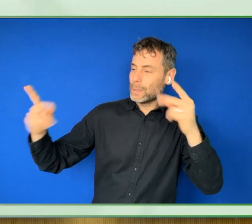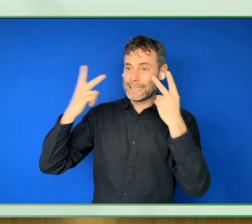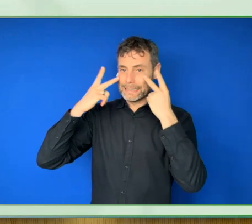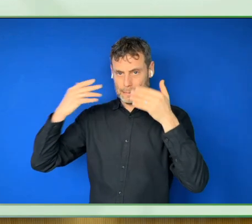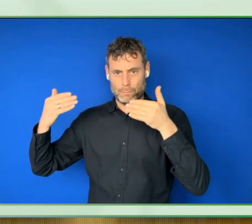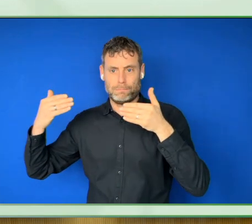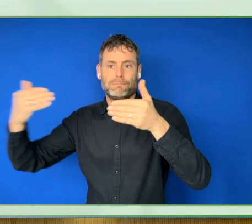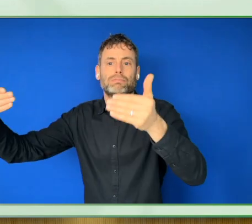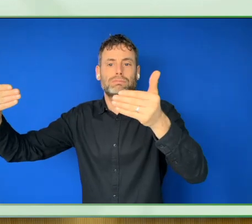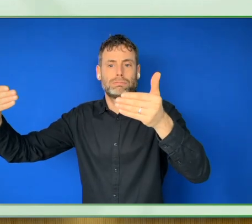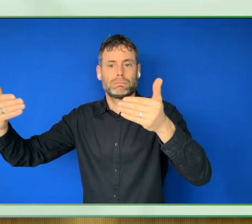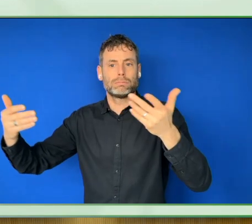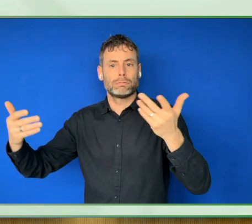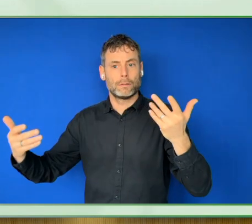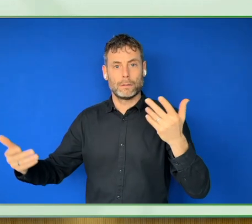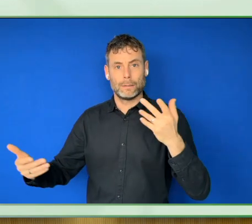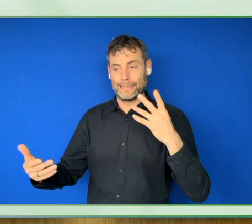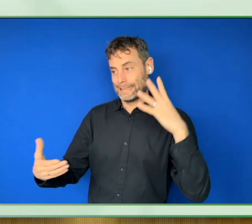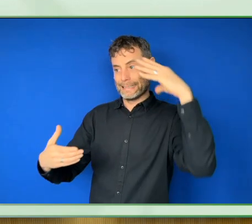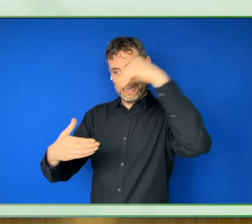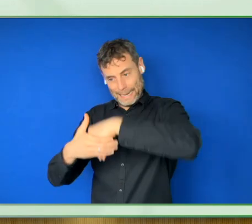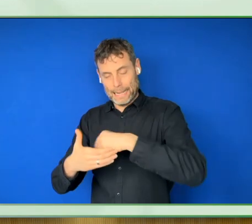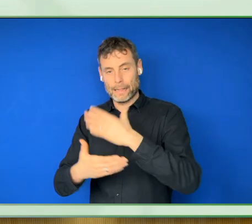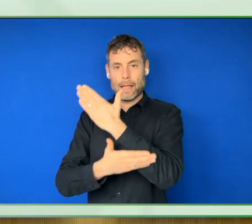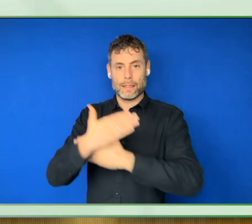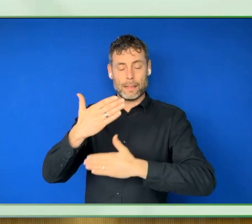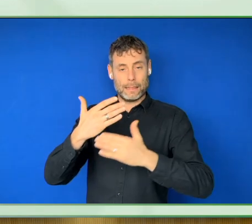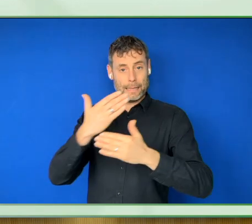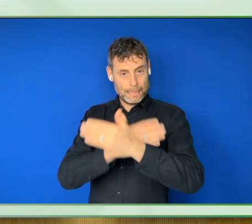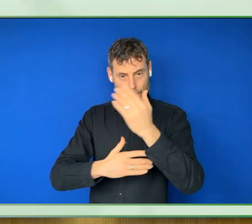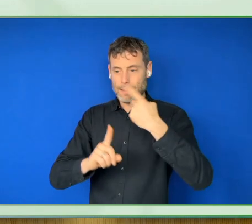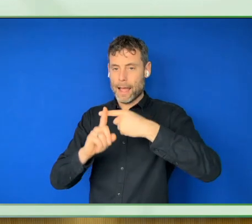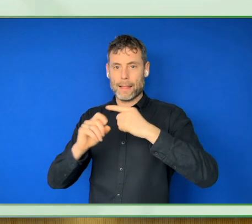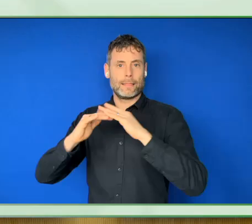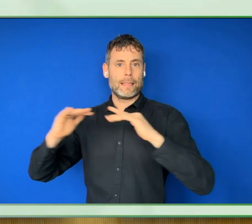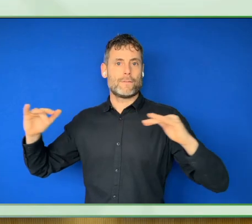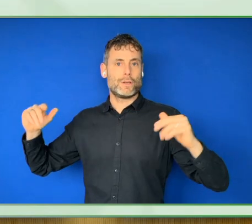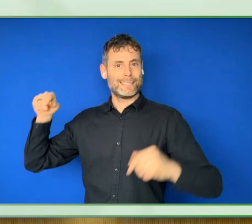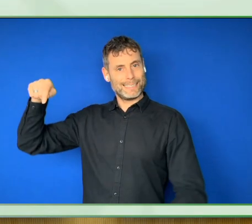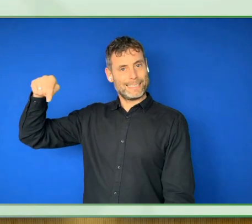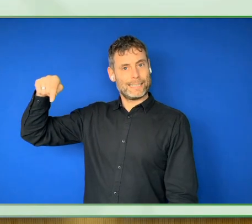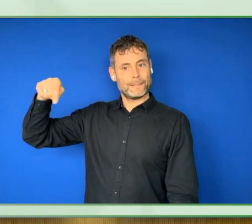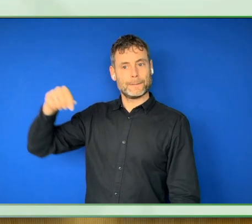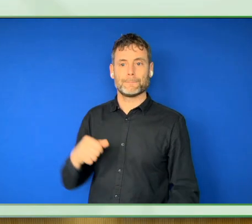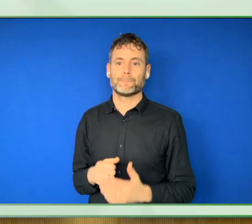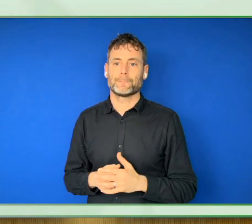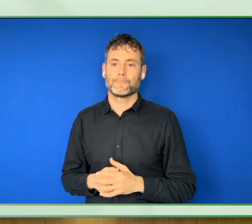own conversations and to infiltrate where we can across the human rights legislations and